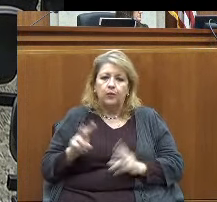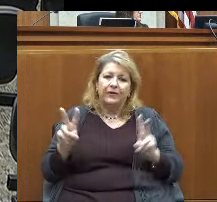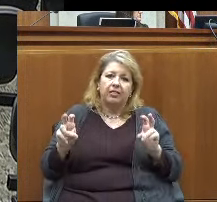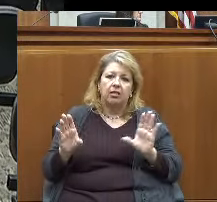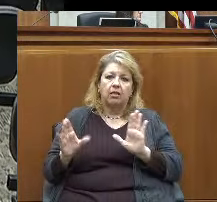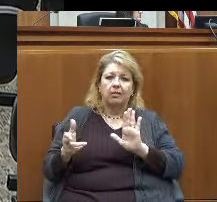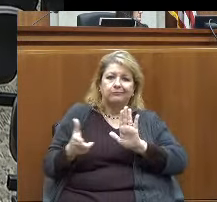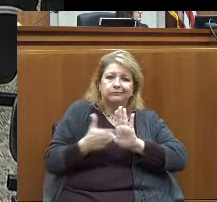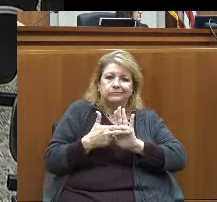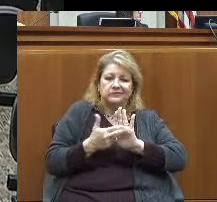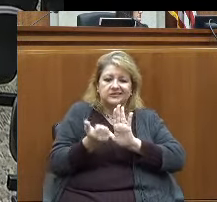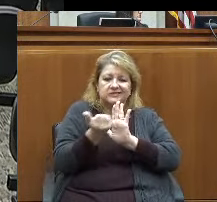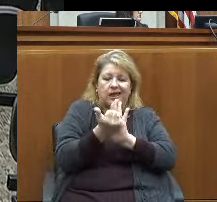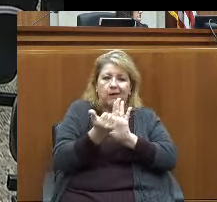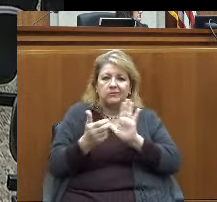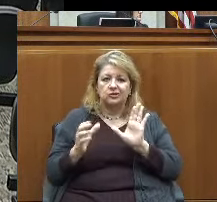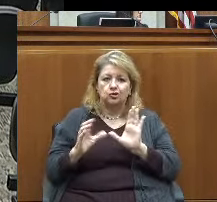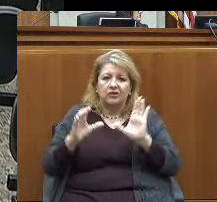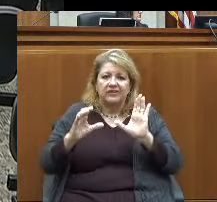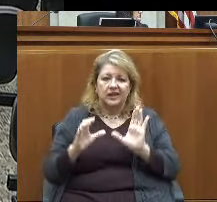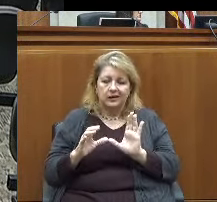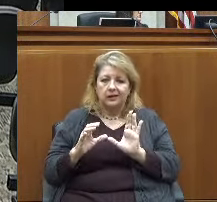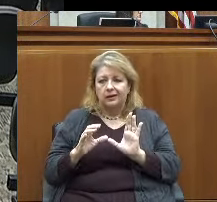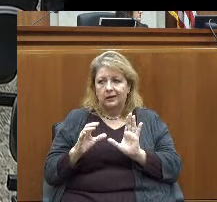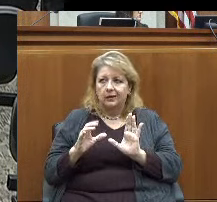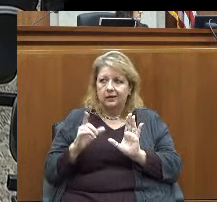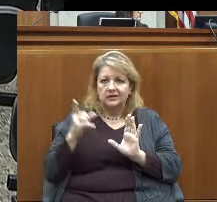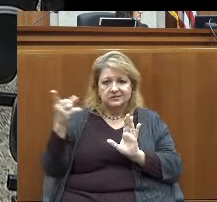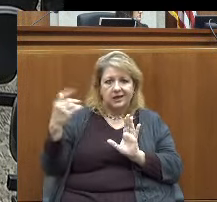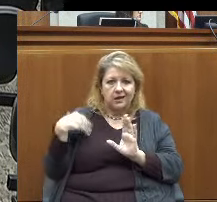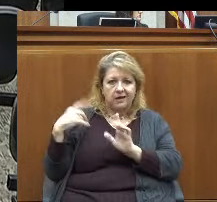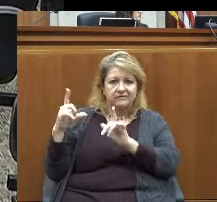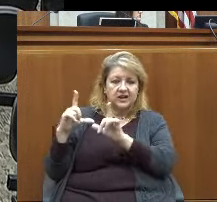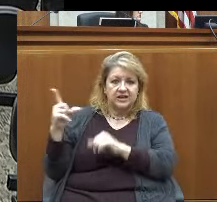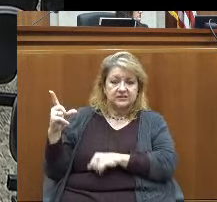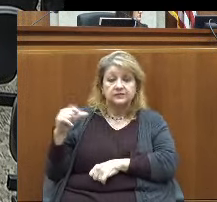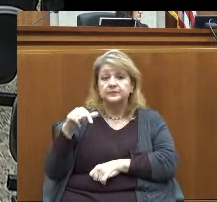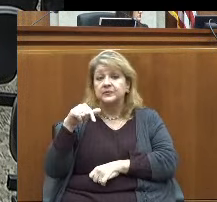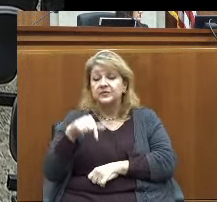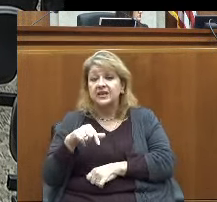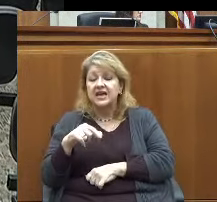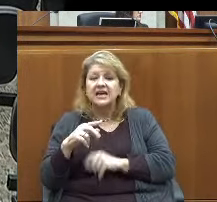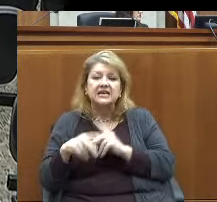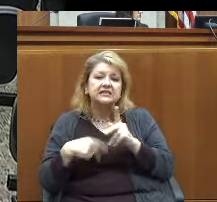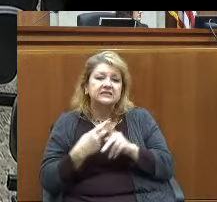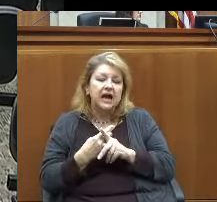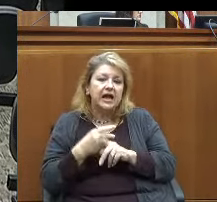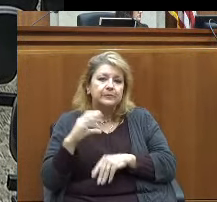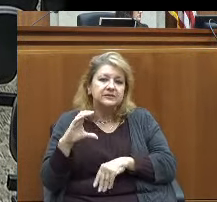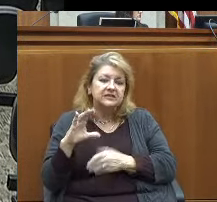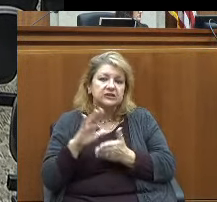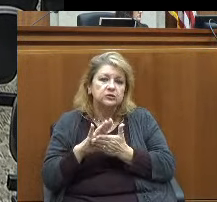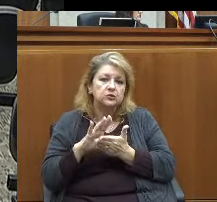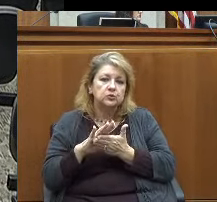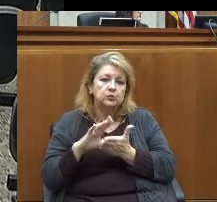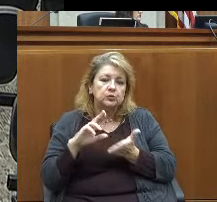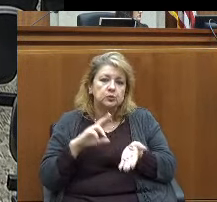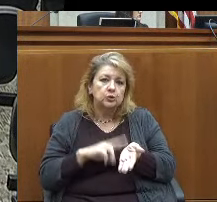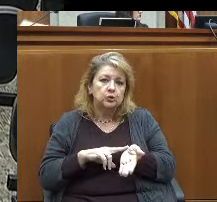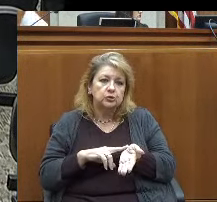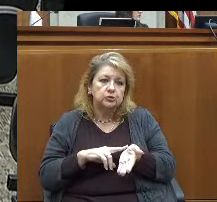a policy, I guess, the way I read it, it says to be a type C school nurse valid for 3